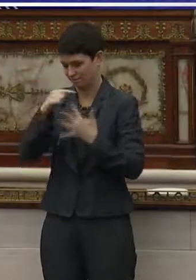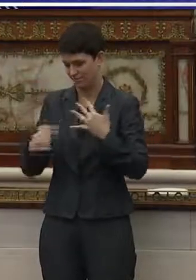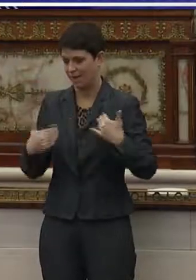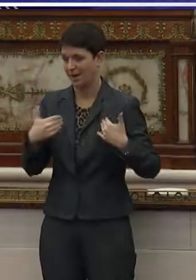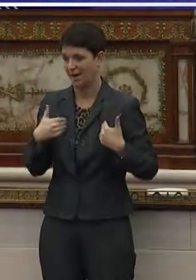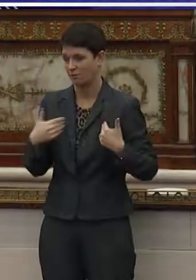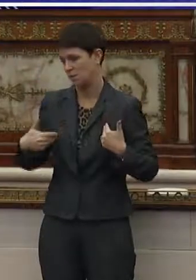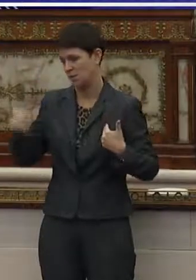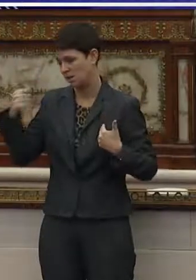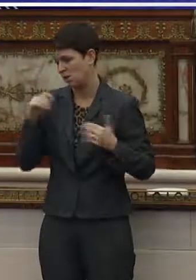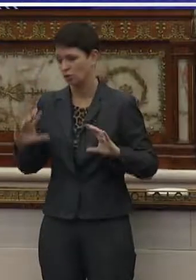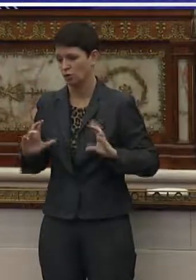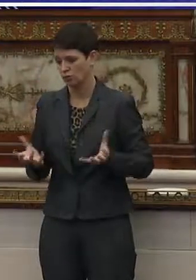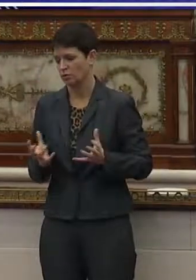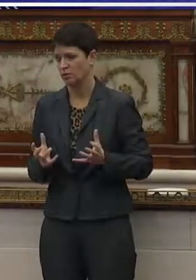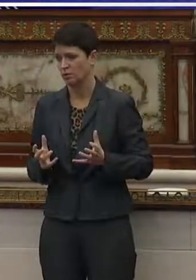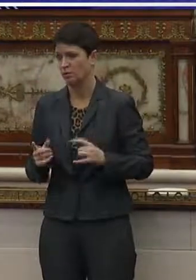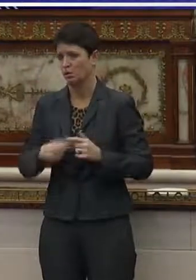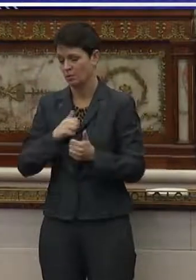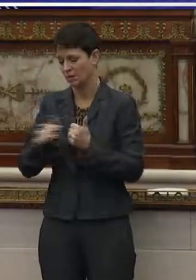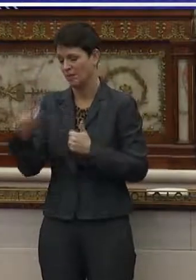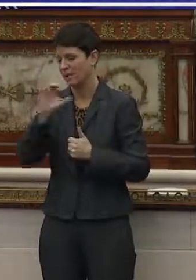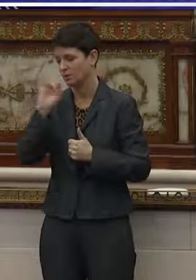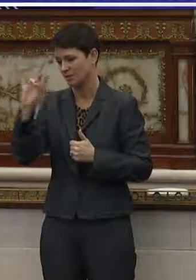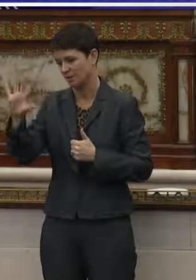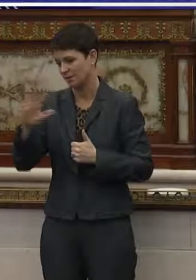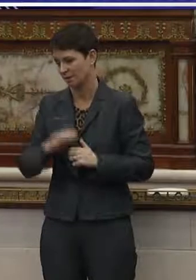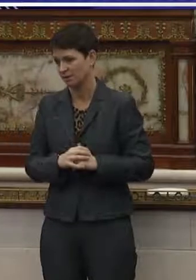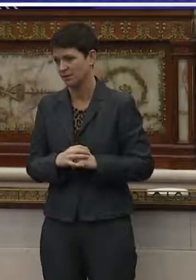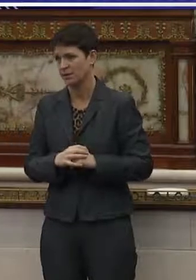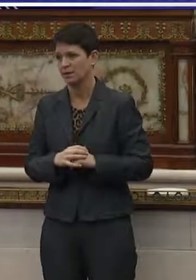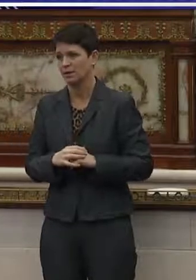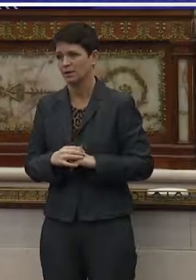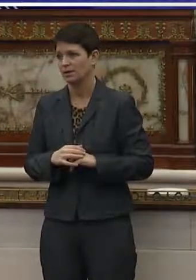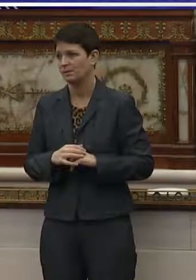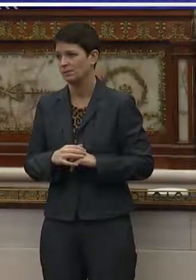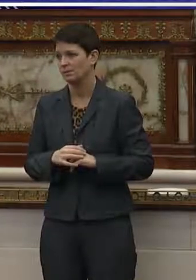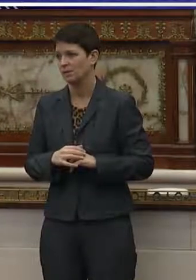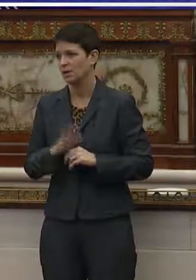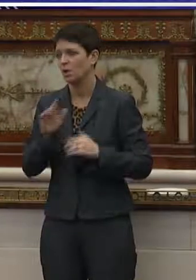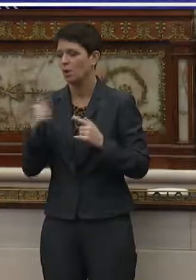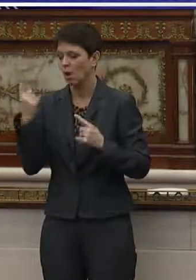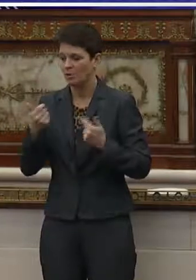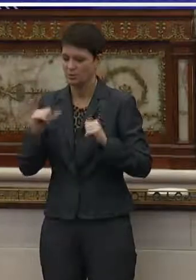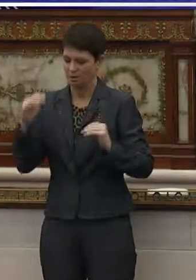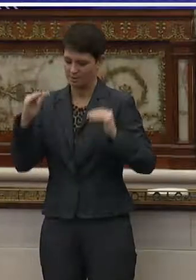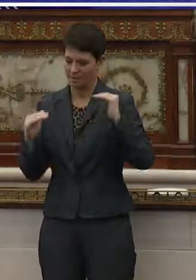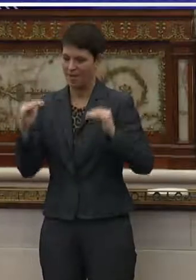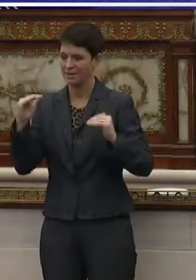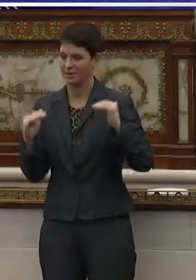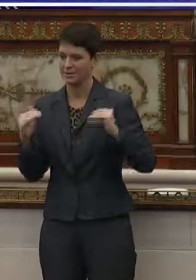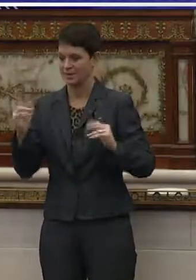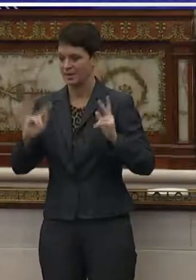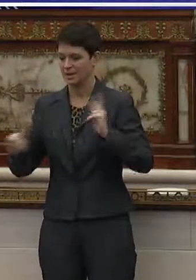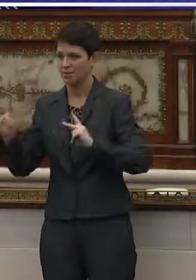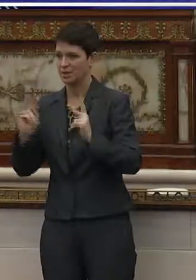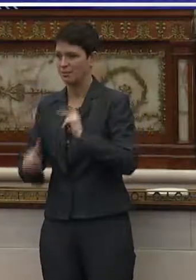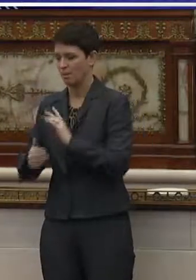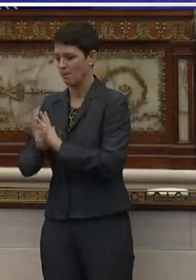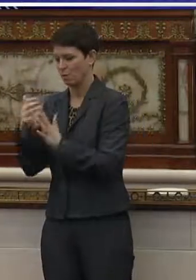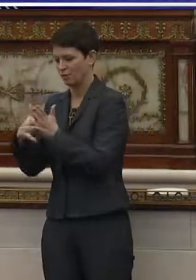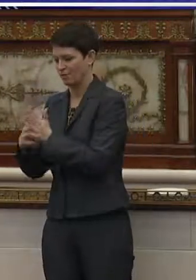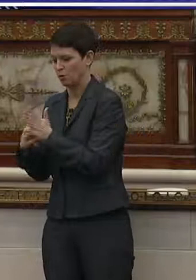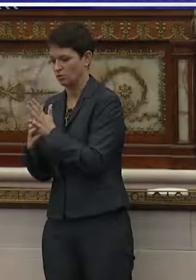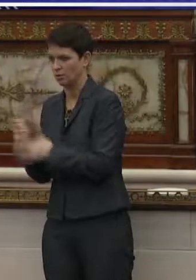would be younger when we get past that. We did, we're always trying to balance the fact that the people who are most